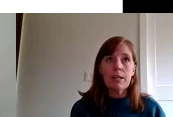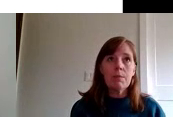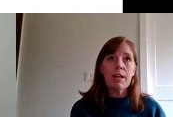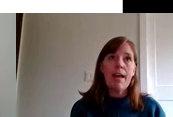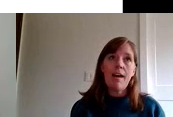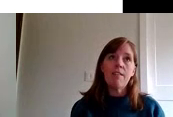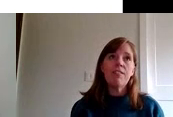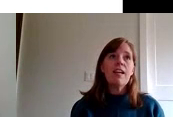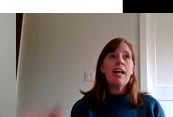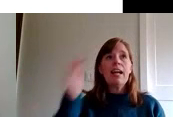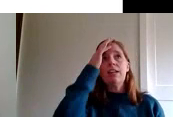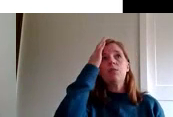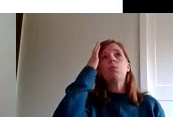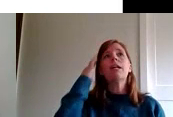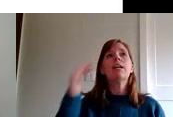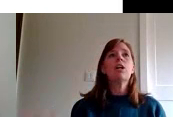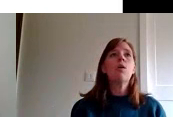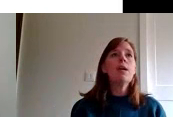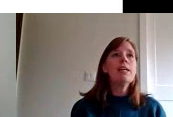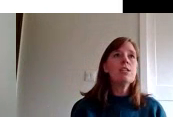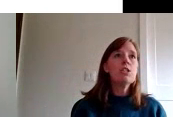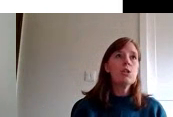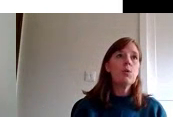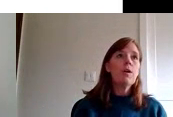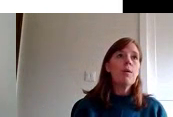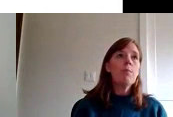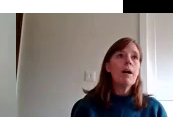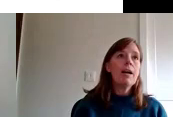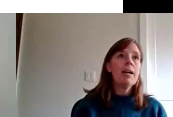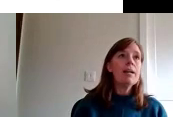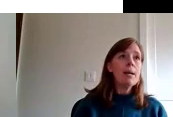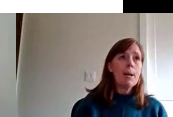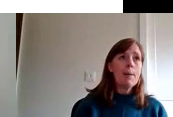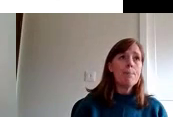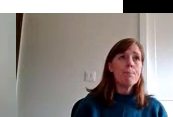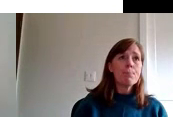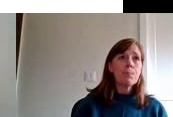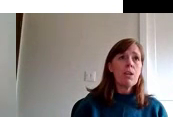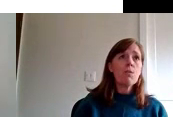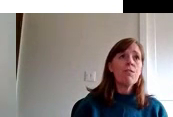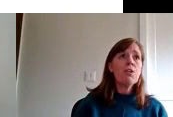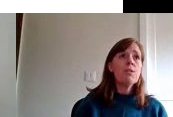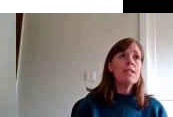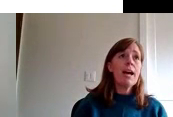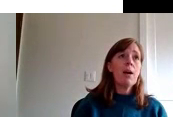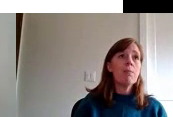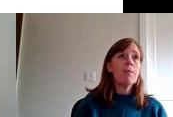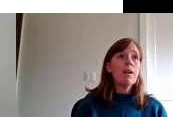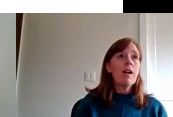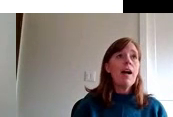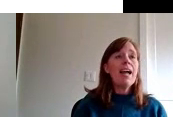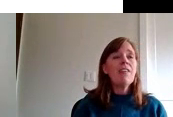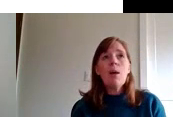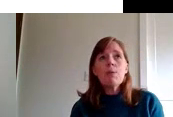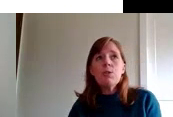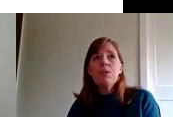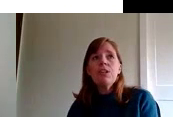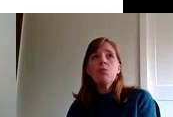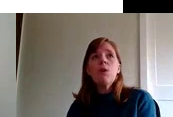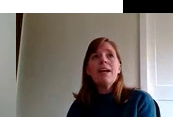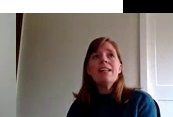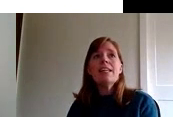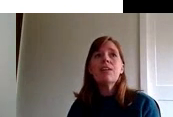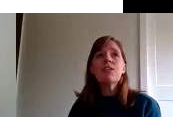a Word document I have, and when I go into my review tab, I have